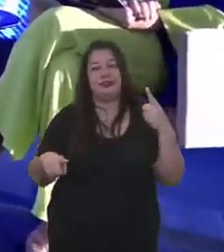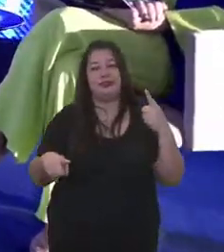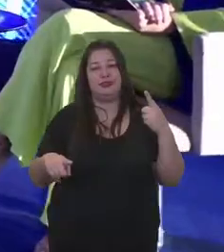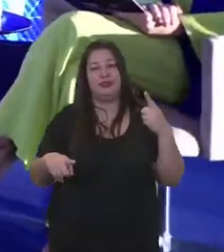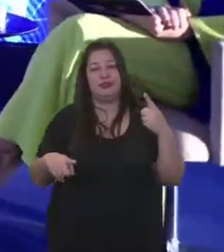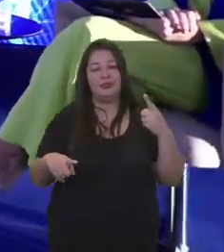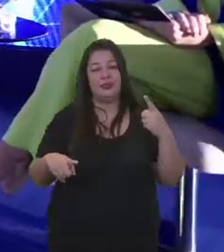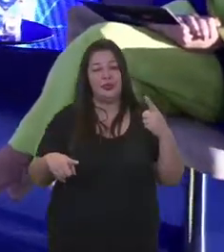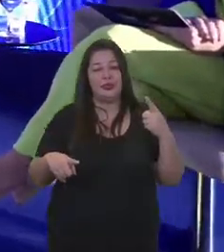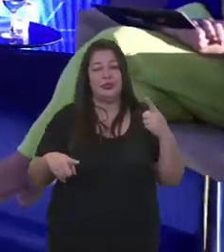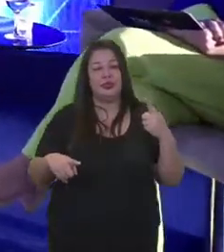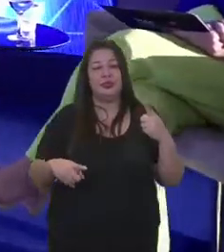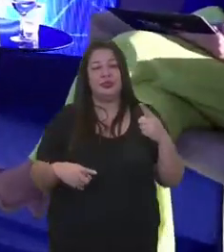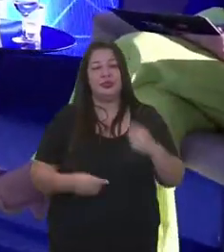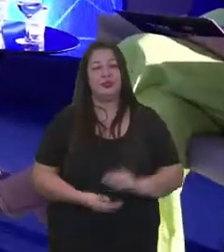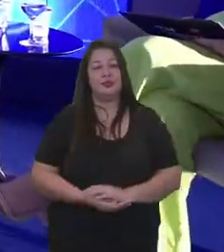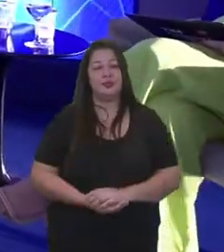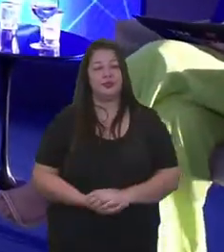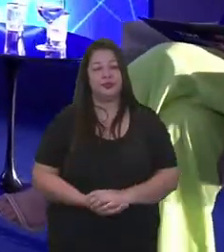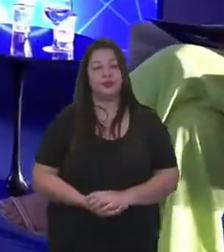longer